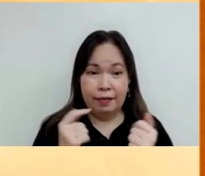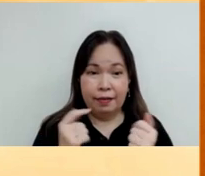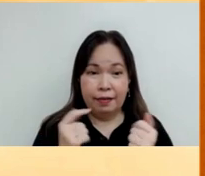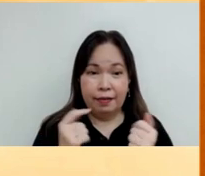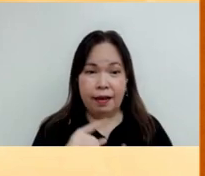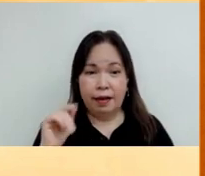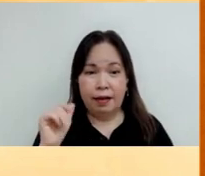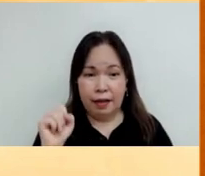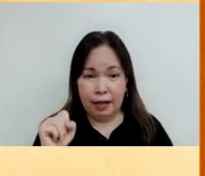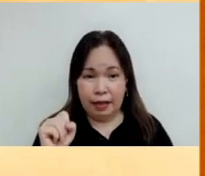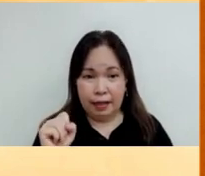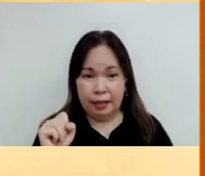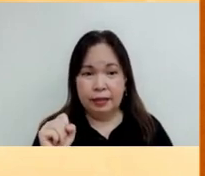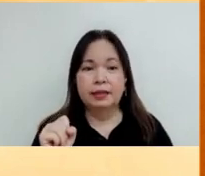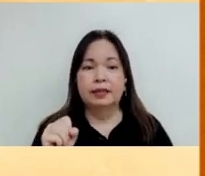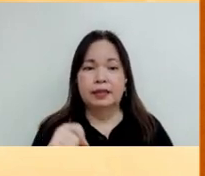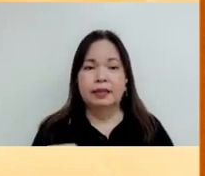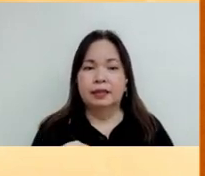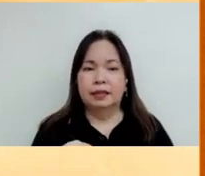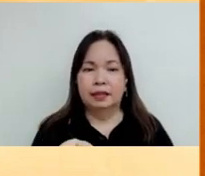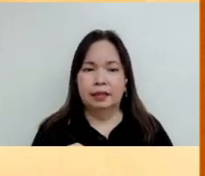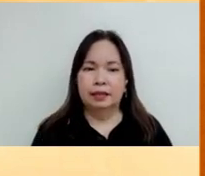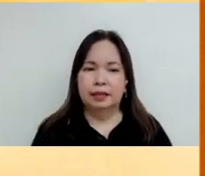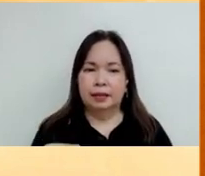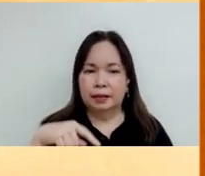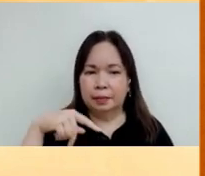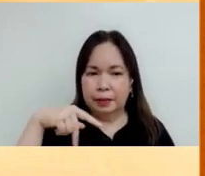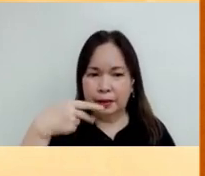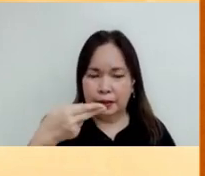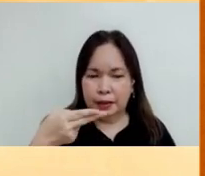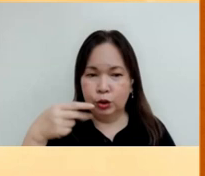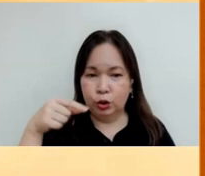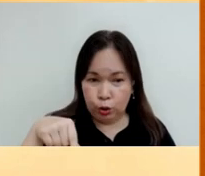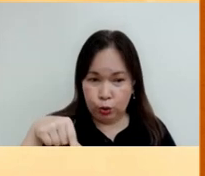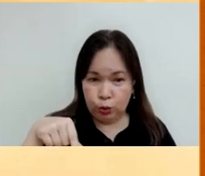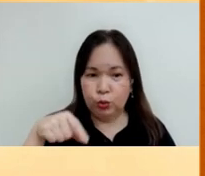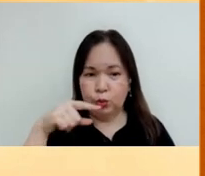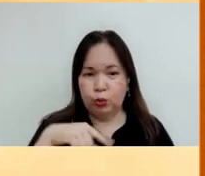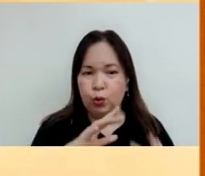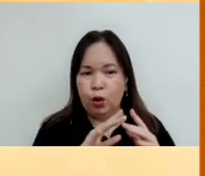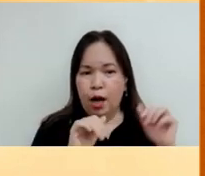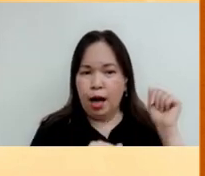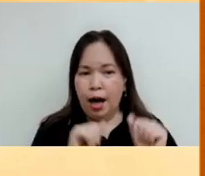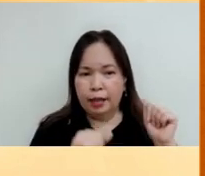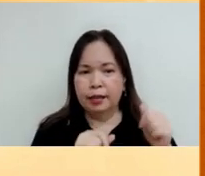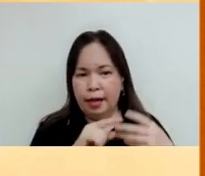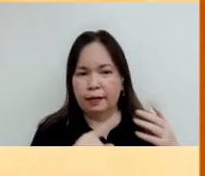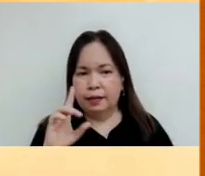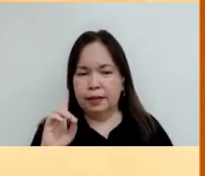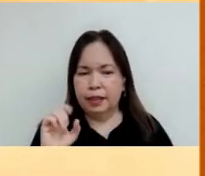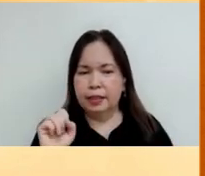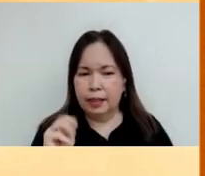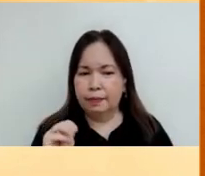Anxiety Test by Mental Health America, PHQ, and online assessment measurements by DSM-5-TR.